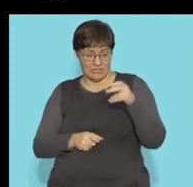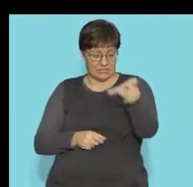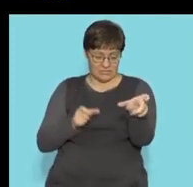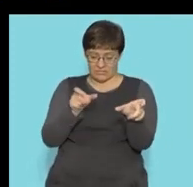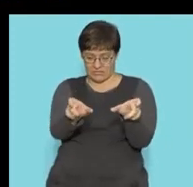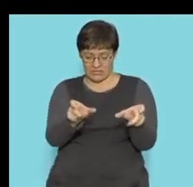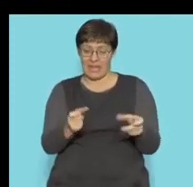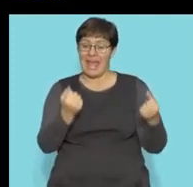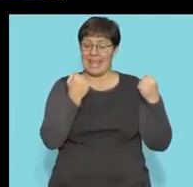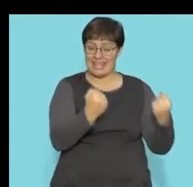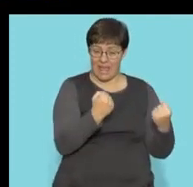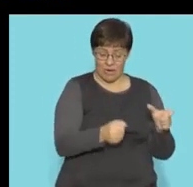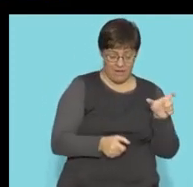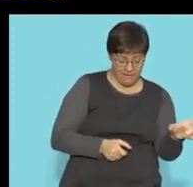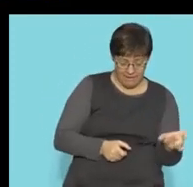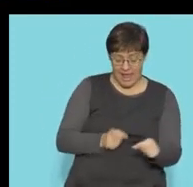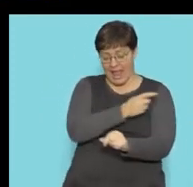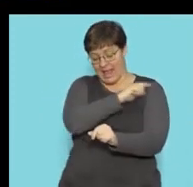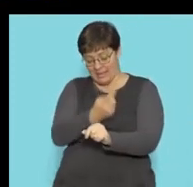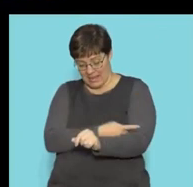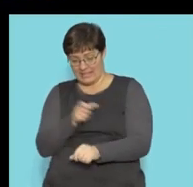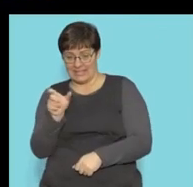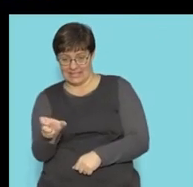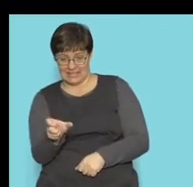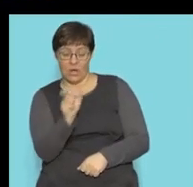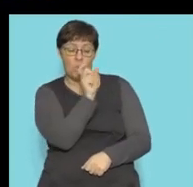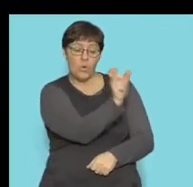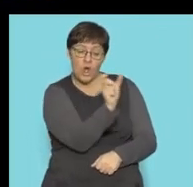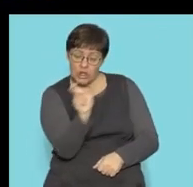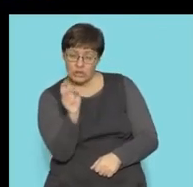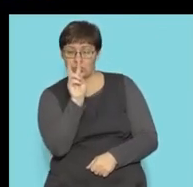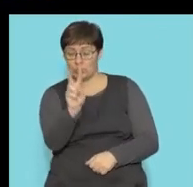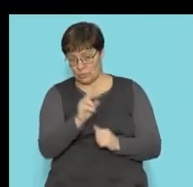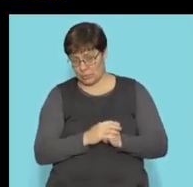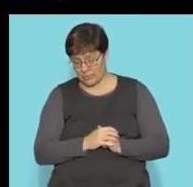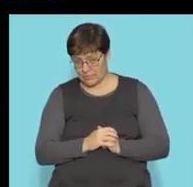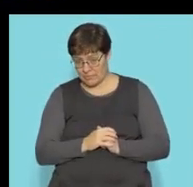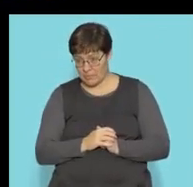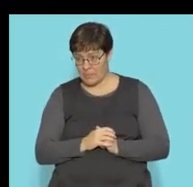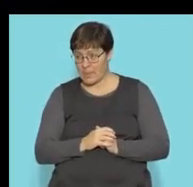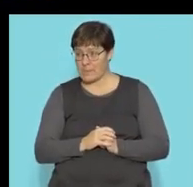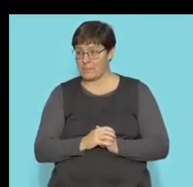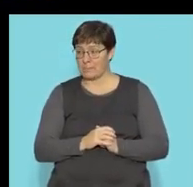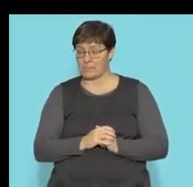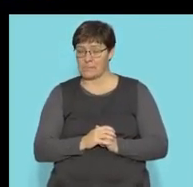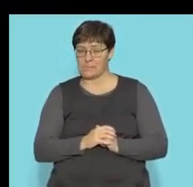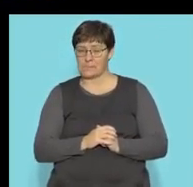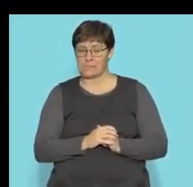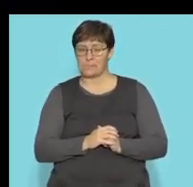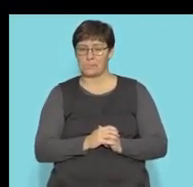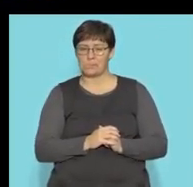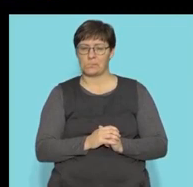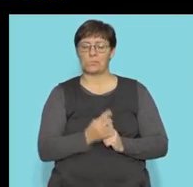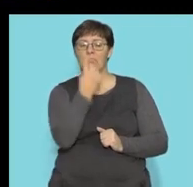it is a term, it's got two words. So although we are offering one term,